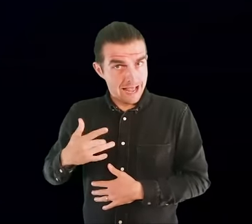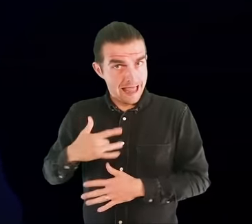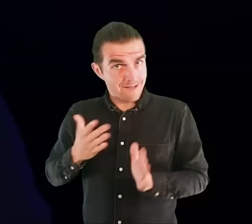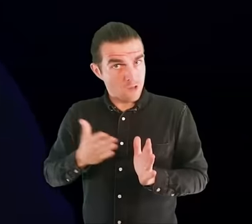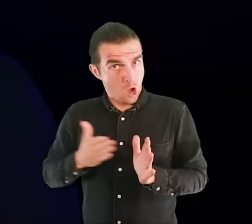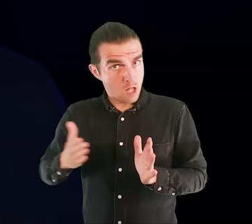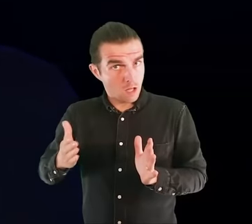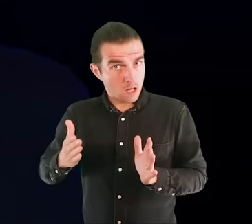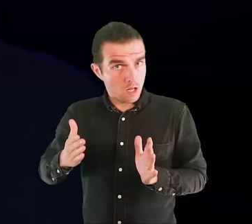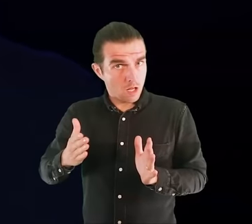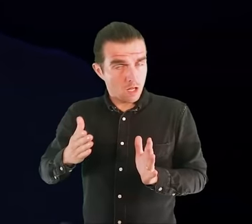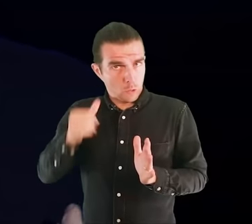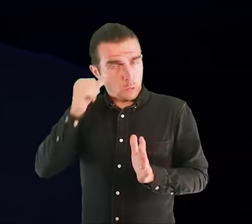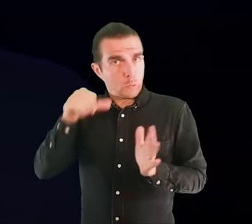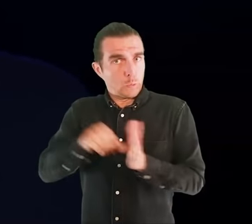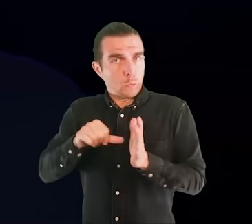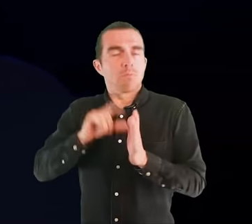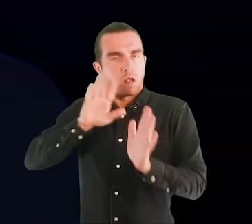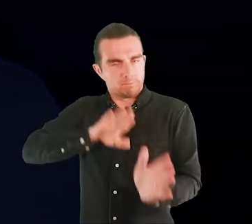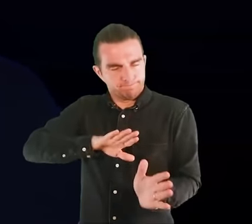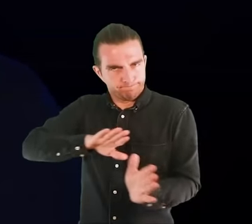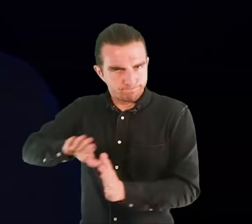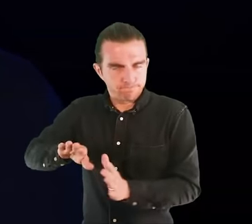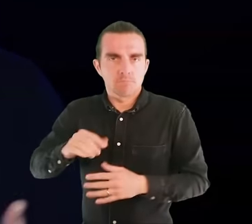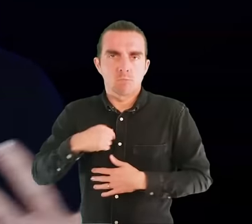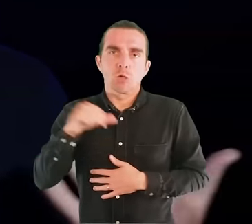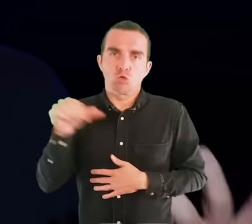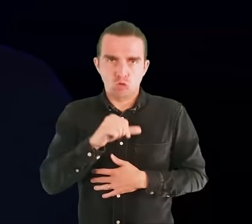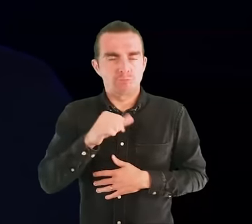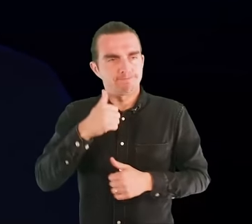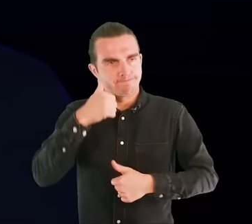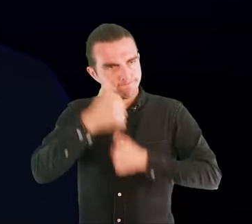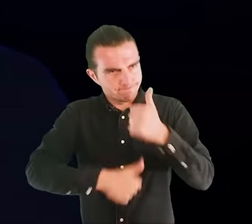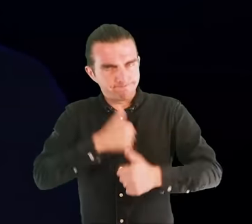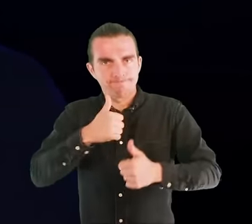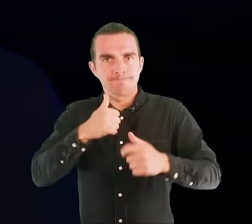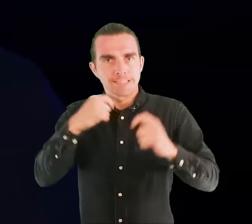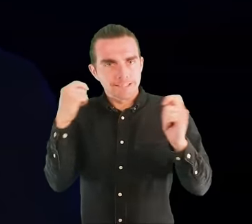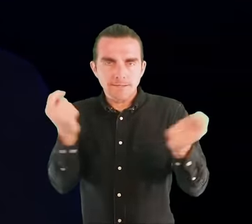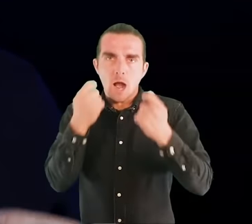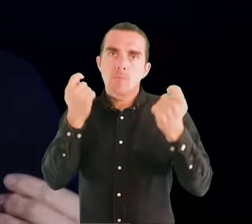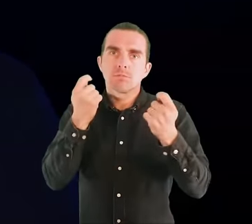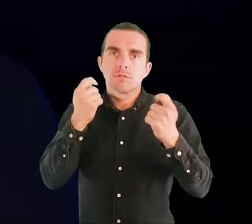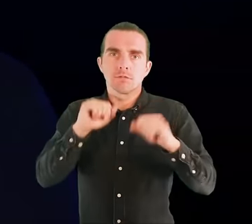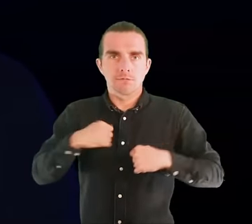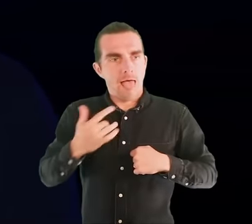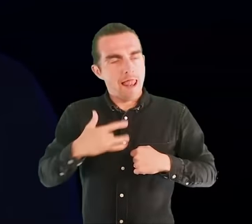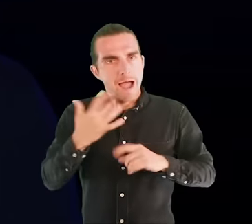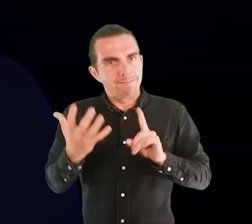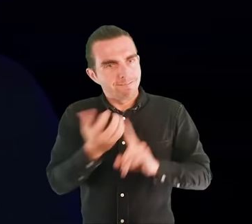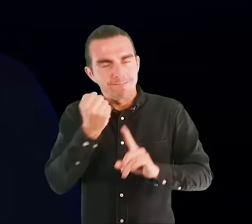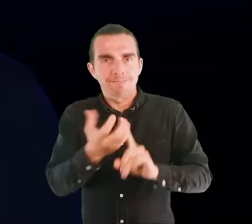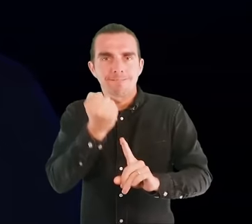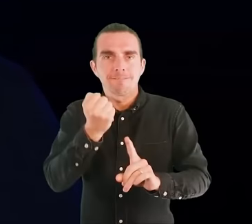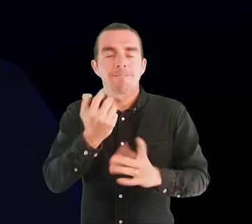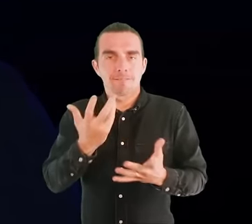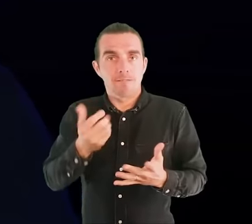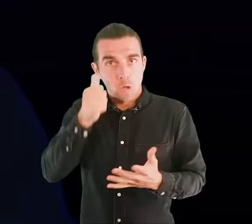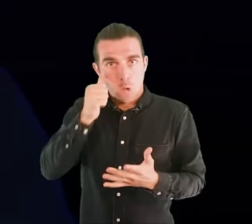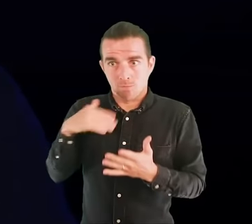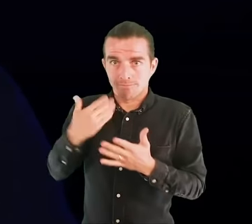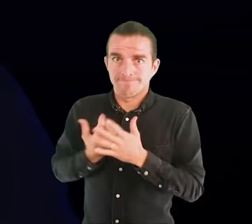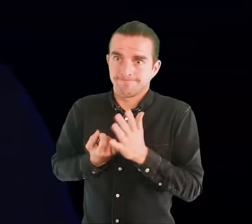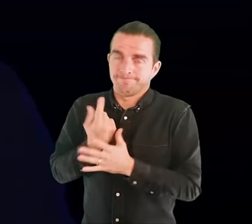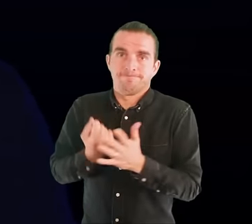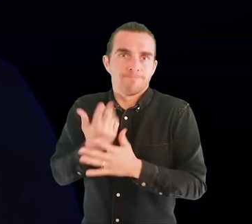the development of breakthroughs in science and technology that could allow us to live to 120 years and even